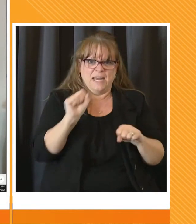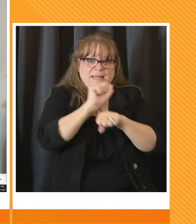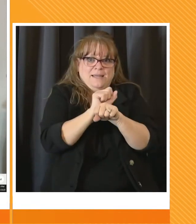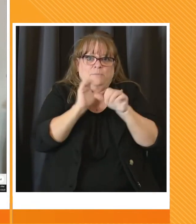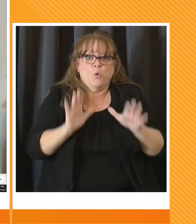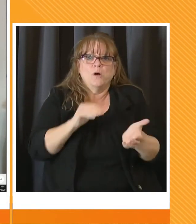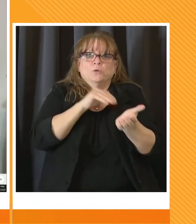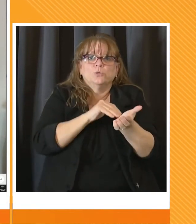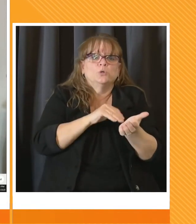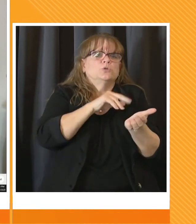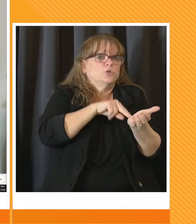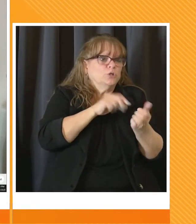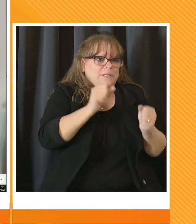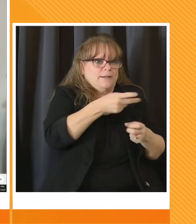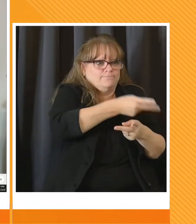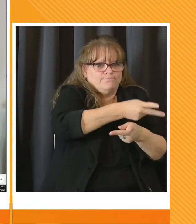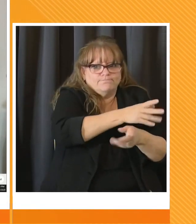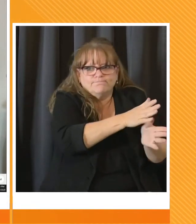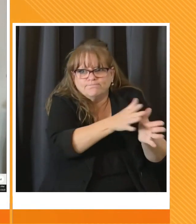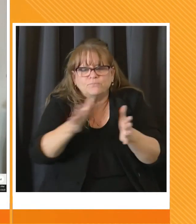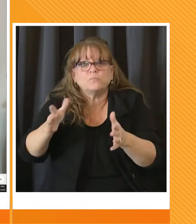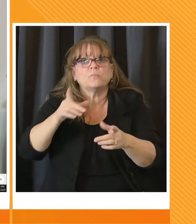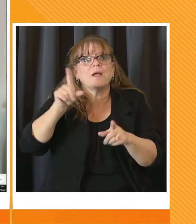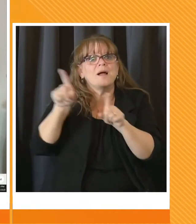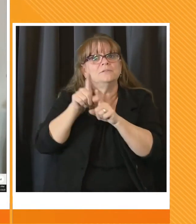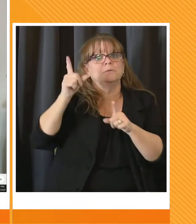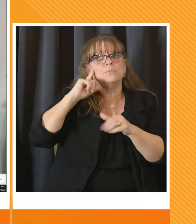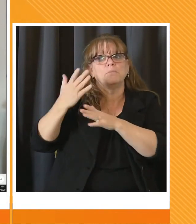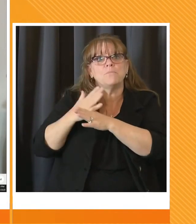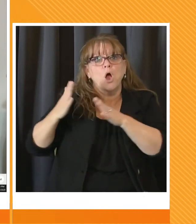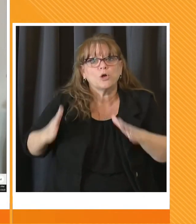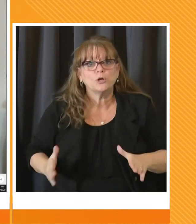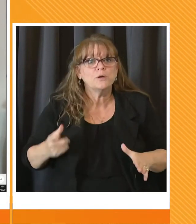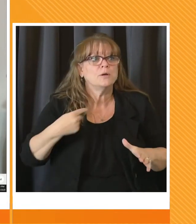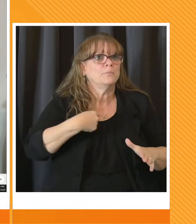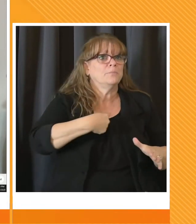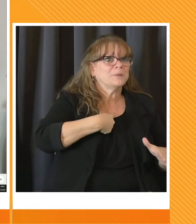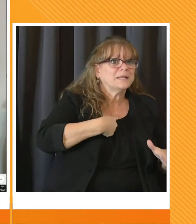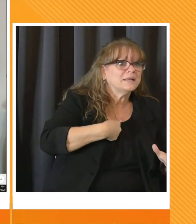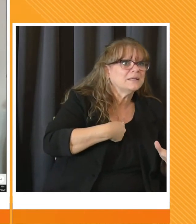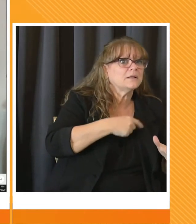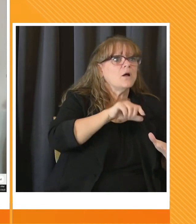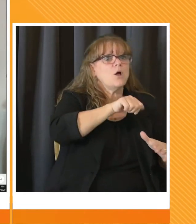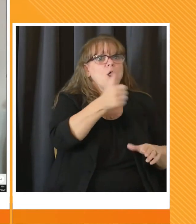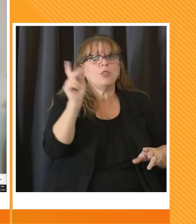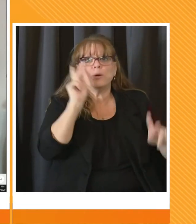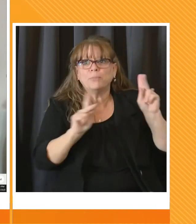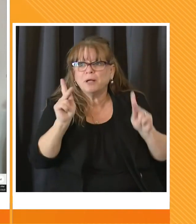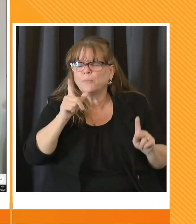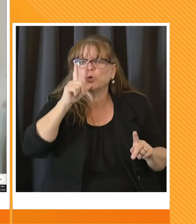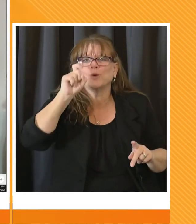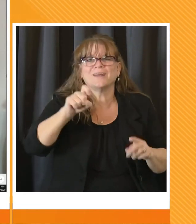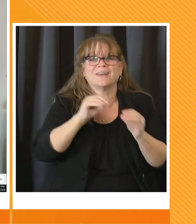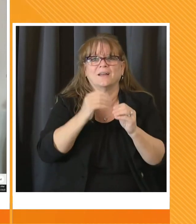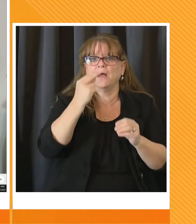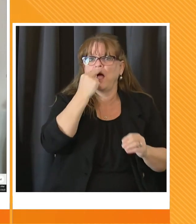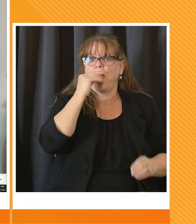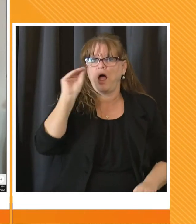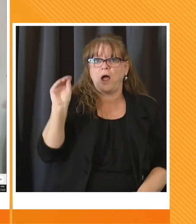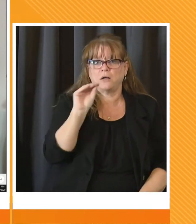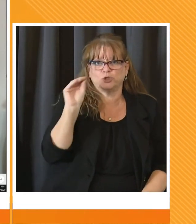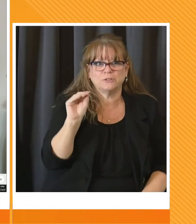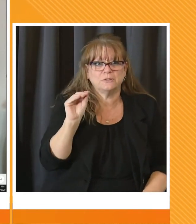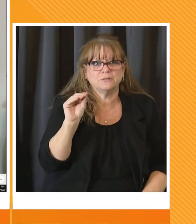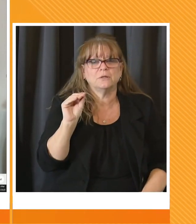or intubation or whatever treatments are needed. Not everybody who contracts COVID will make it, but most will if they have access to